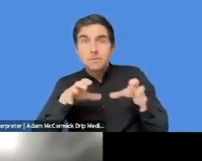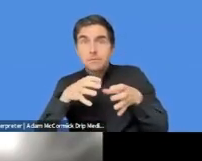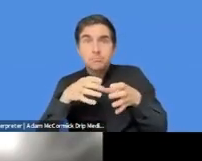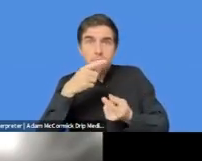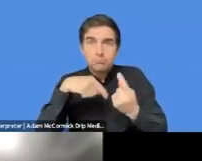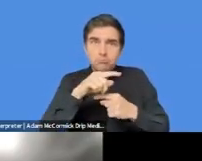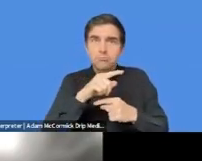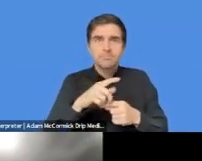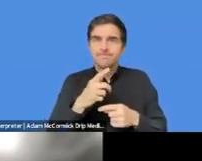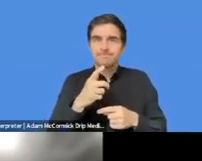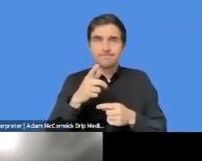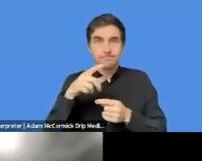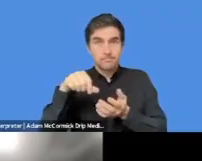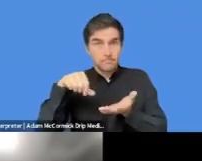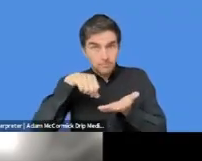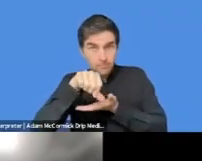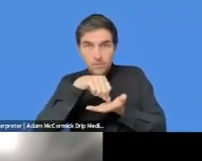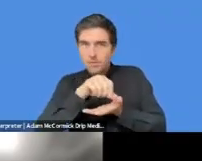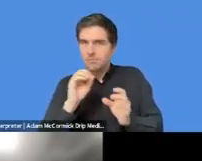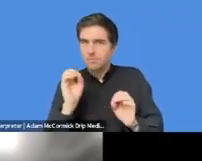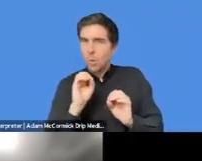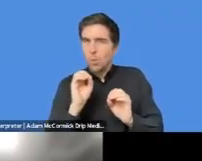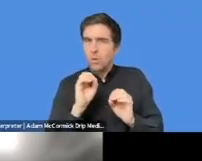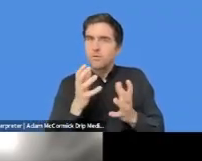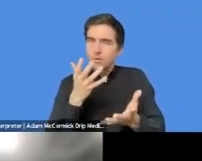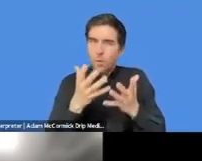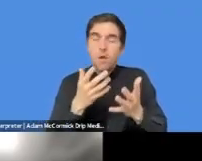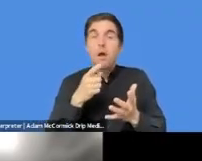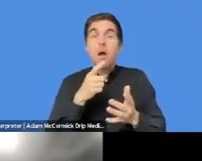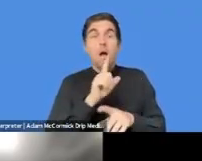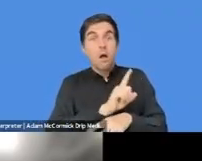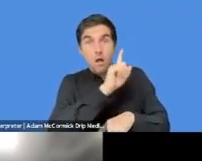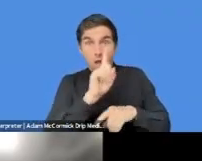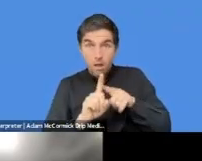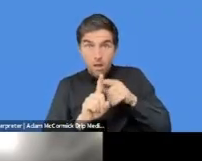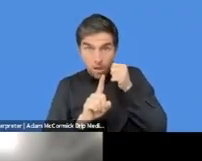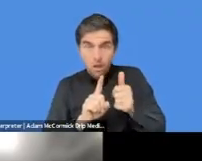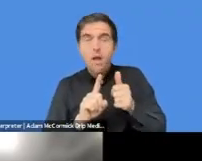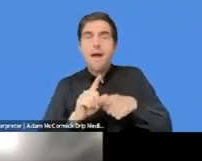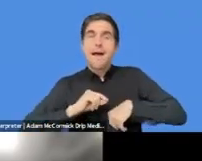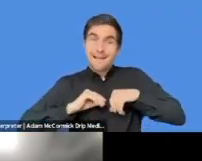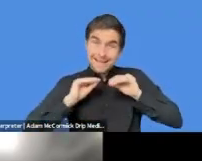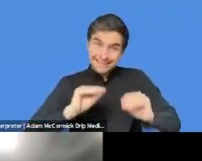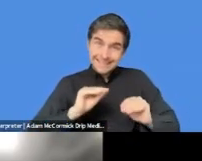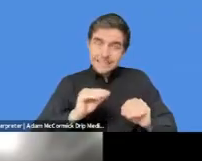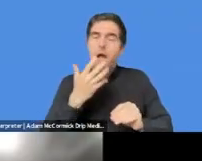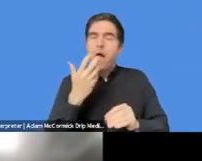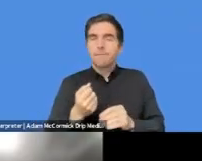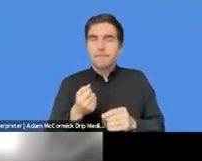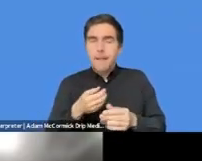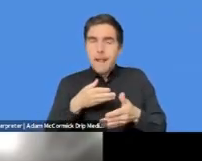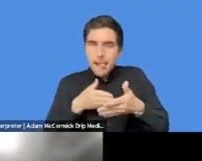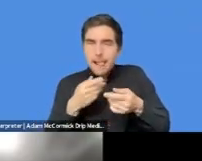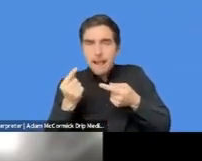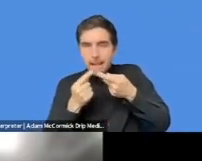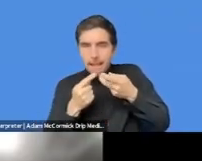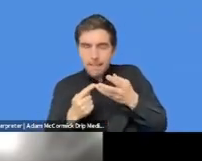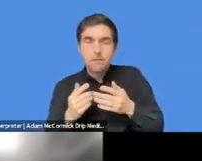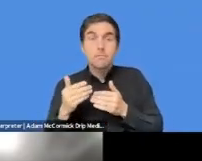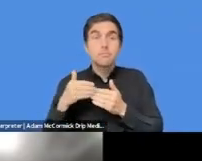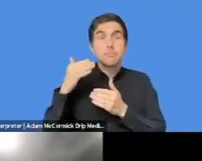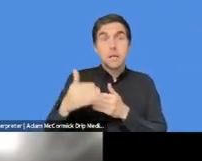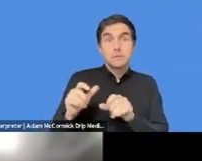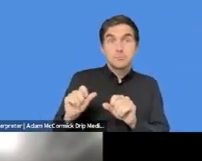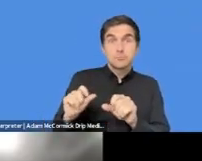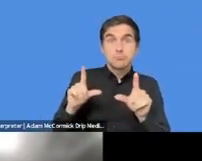committee members are not usually there permanently. So after they're elected, you have to start all over again, training them.